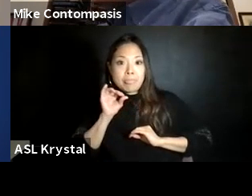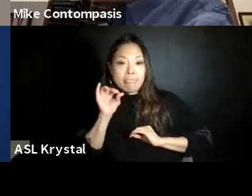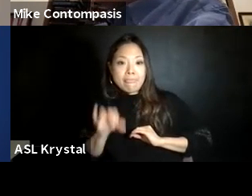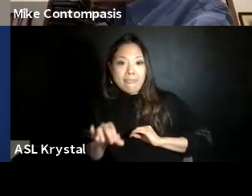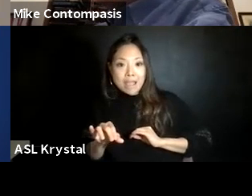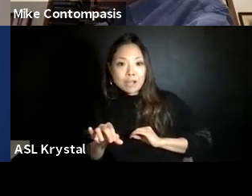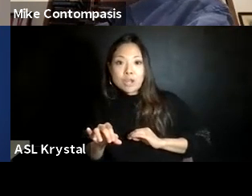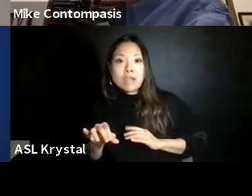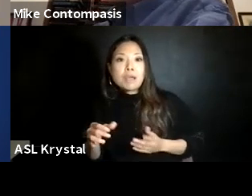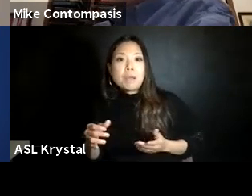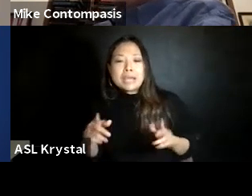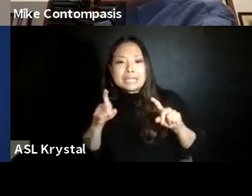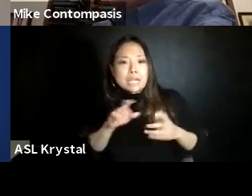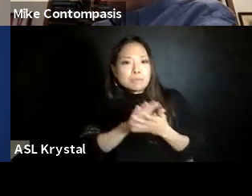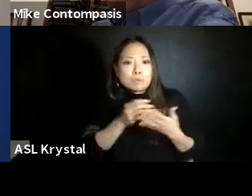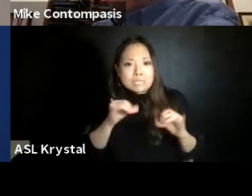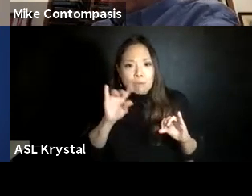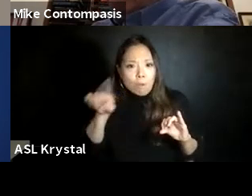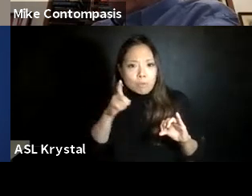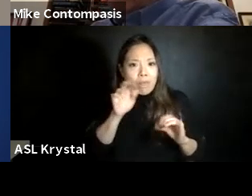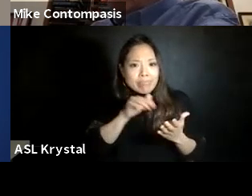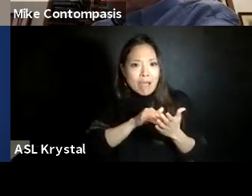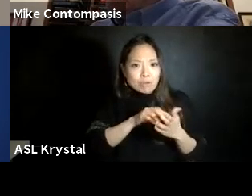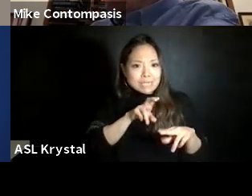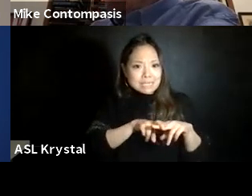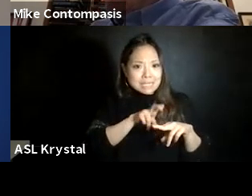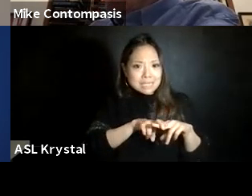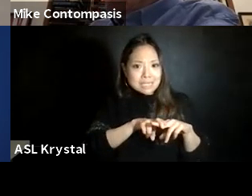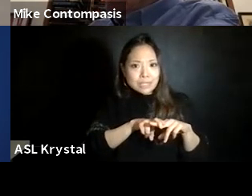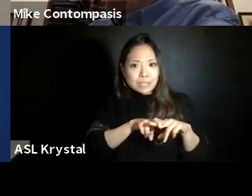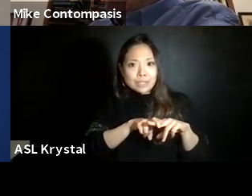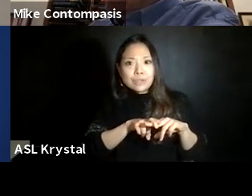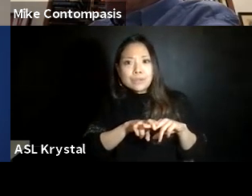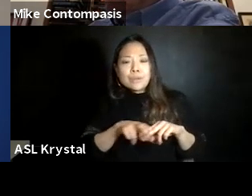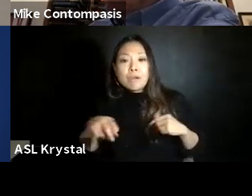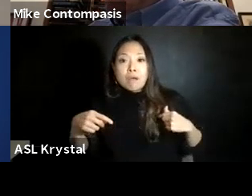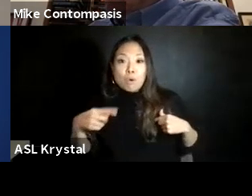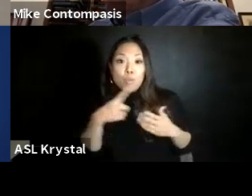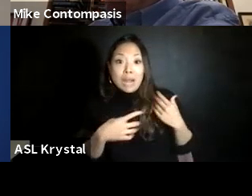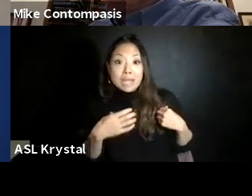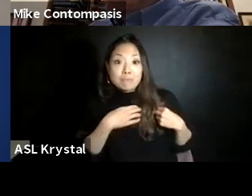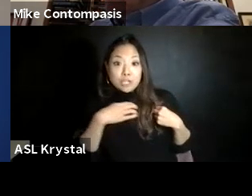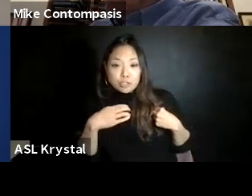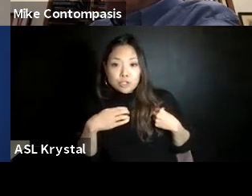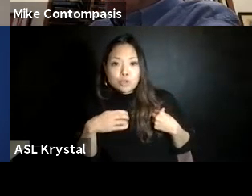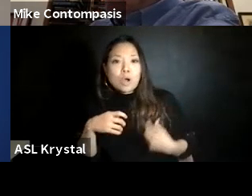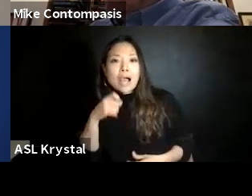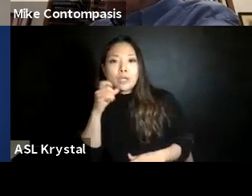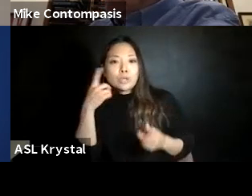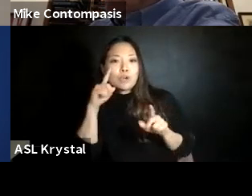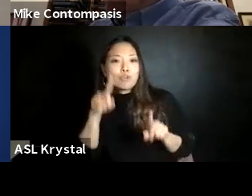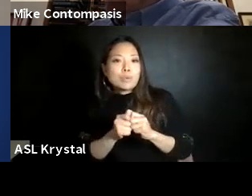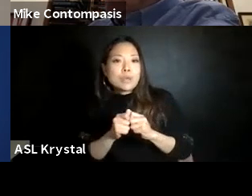1,000 seats. Yep. I personally do not support, what I was objecting to was a lottery process